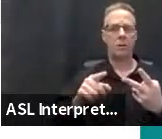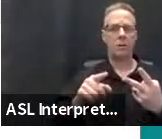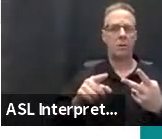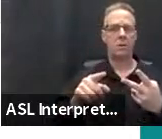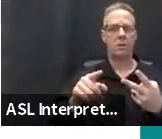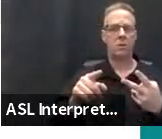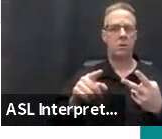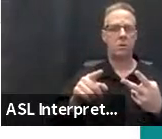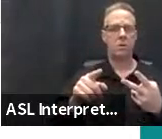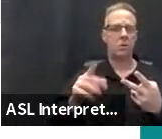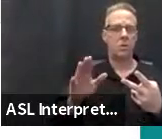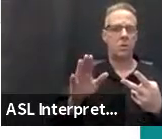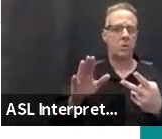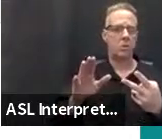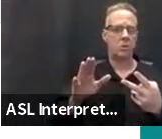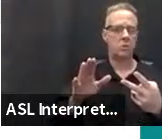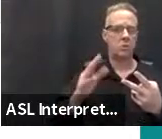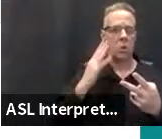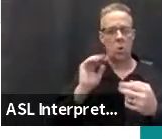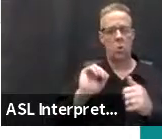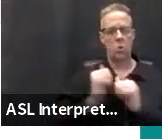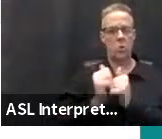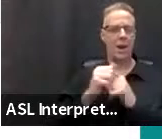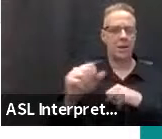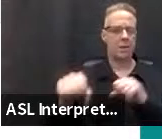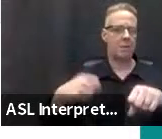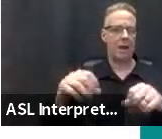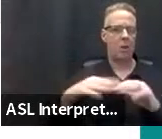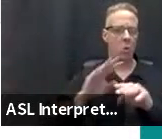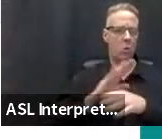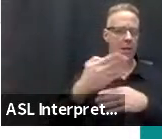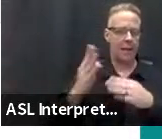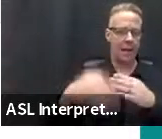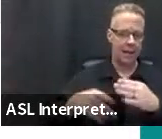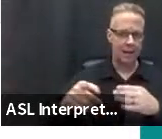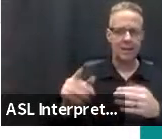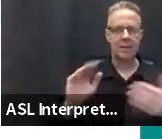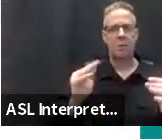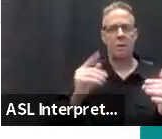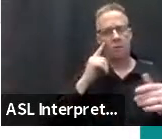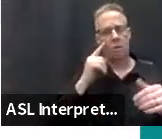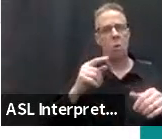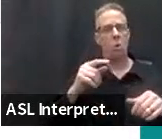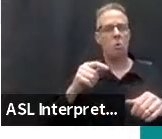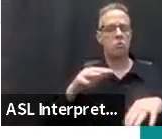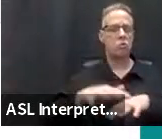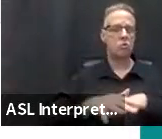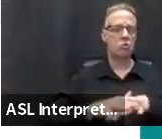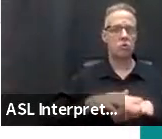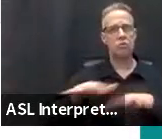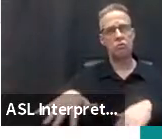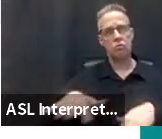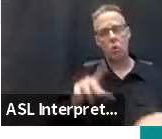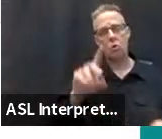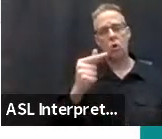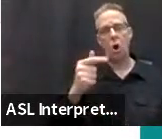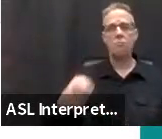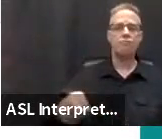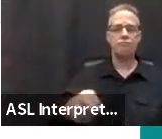race bikes, on the weekend versus folks pushing strollers and walking the dog